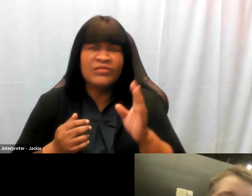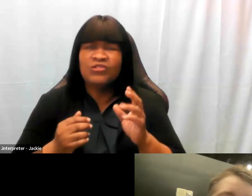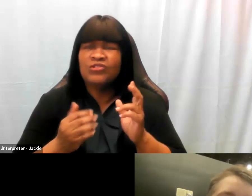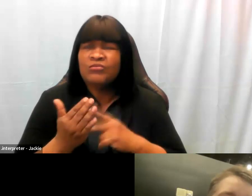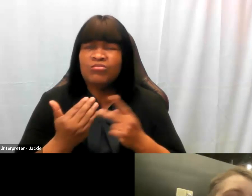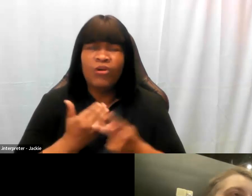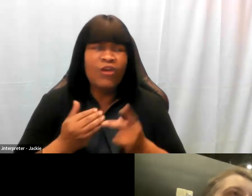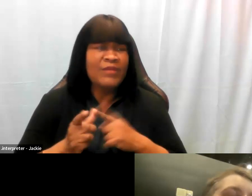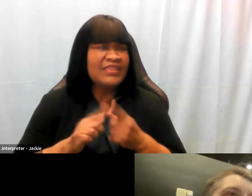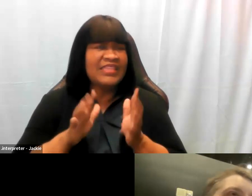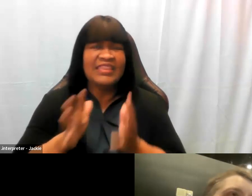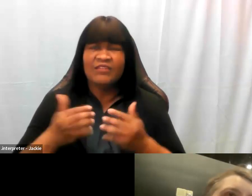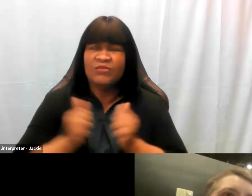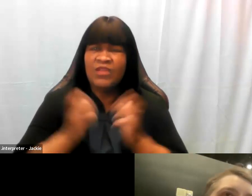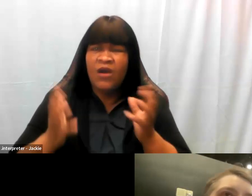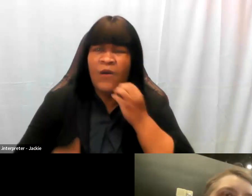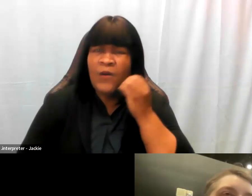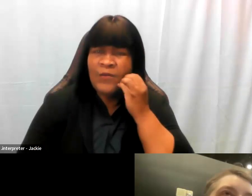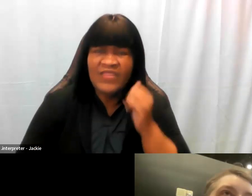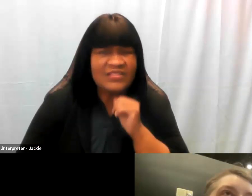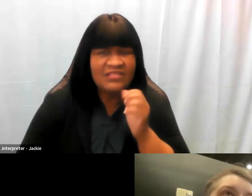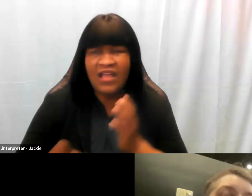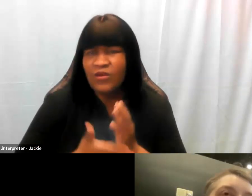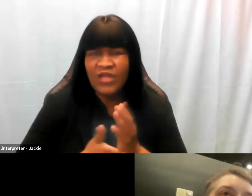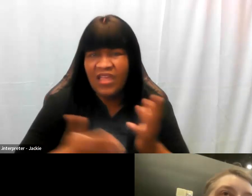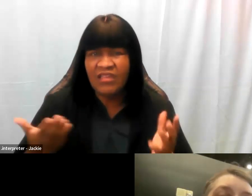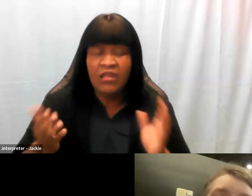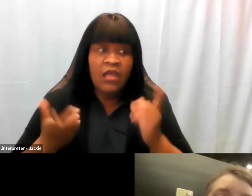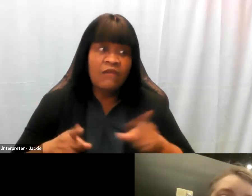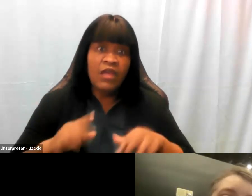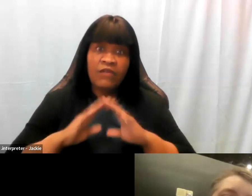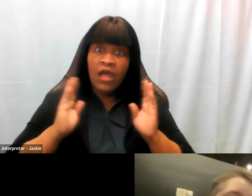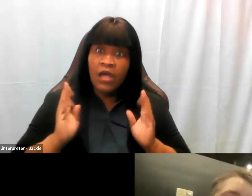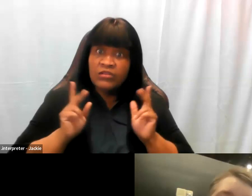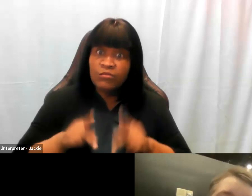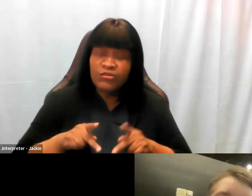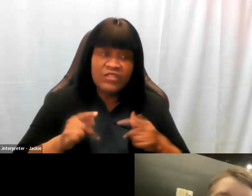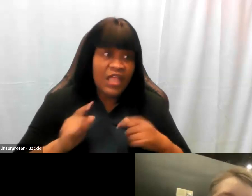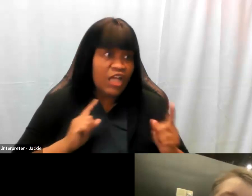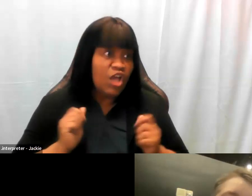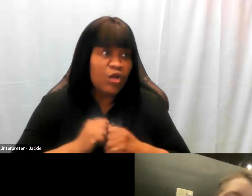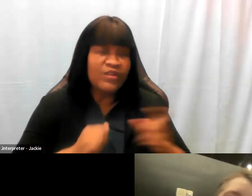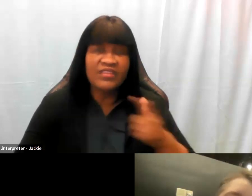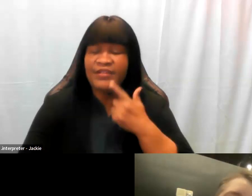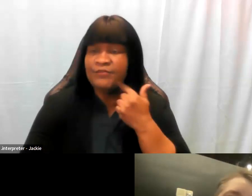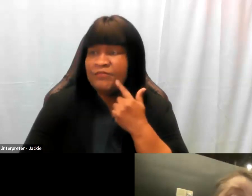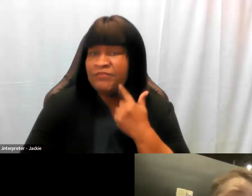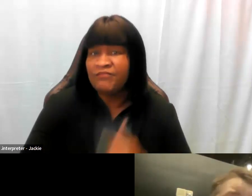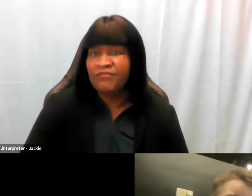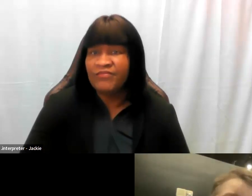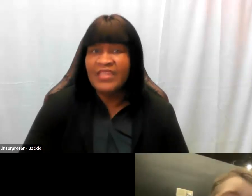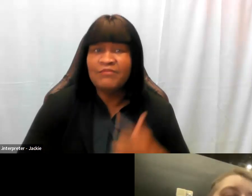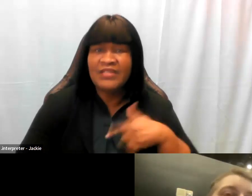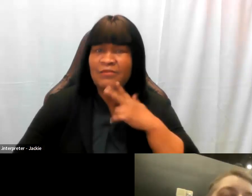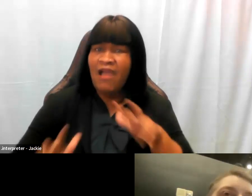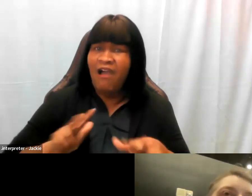homeless. That's not okay. We asked if there was a housing person we could talk to, and he chuckled. I'm sure it was a, oh God, this is awkward chuckle,